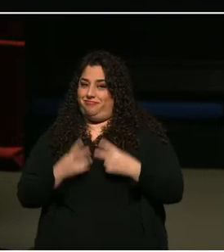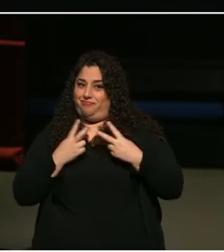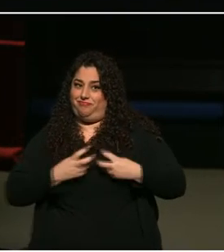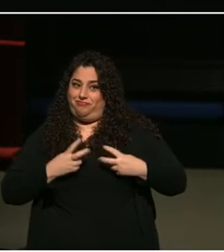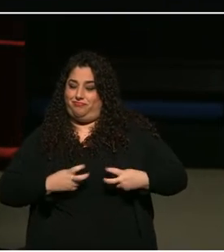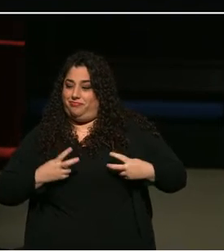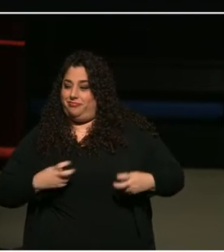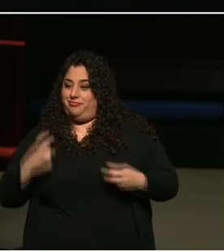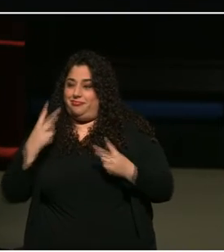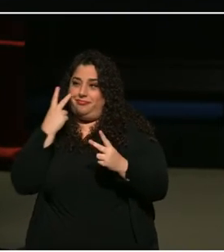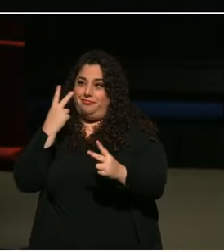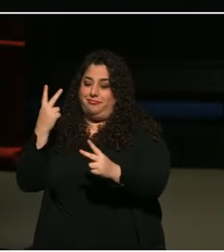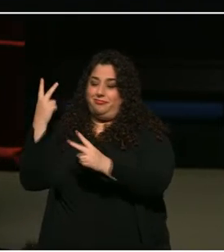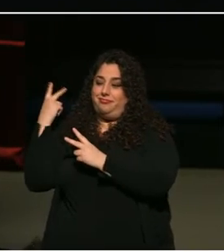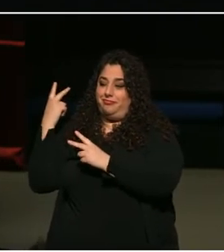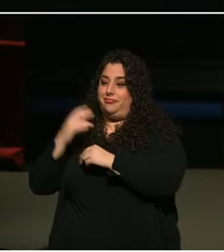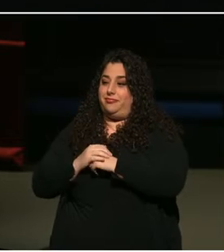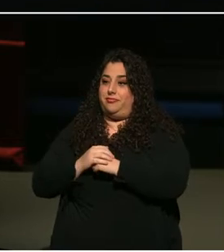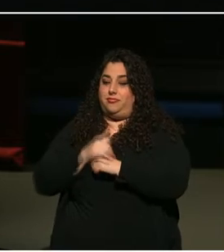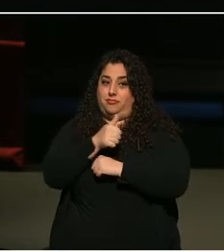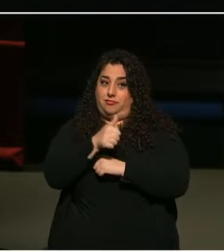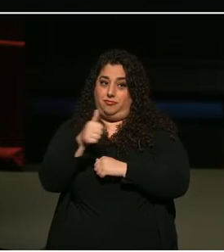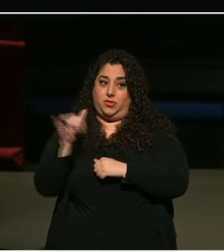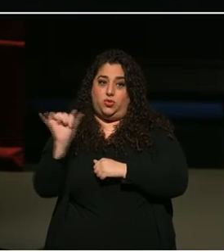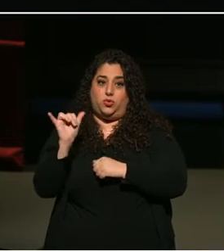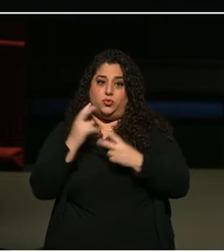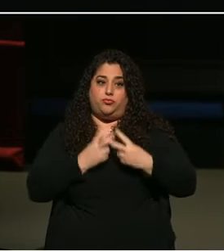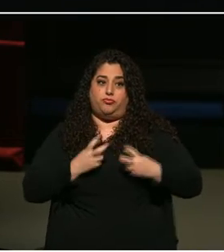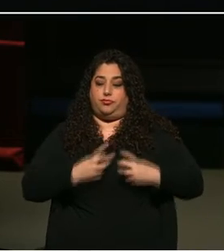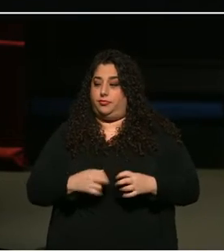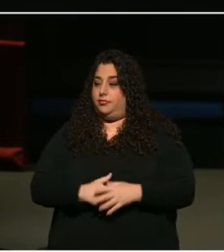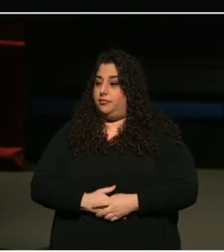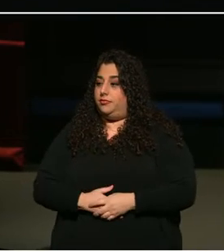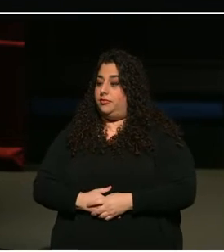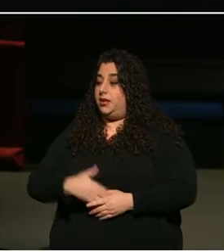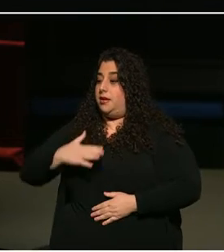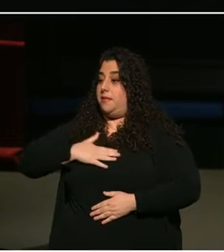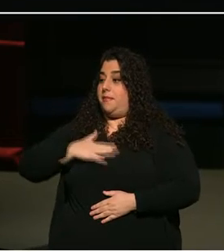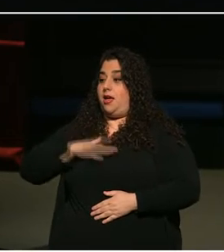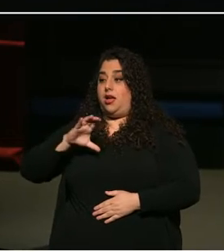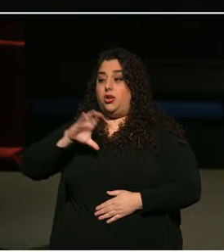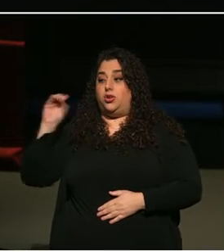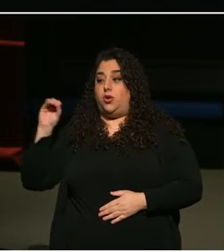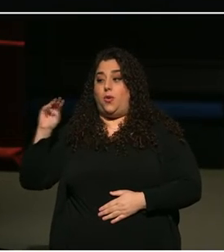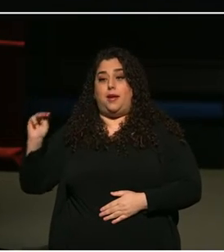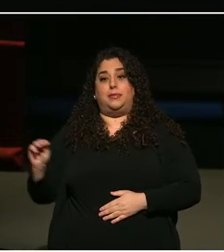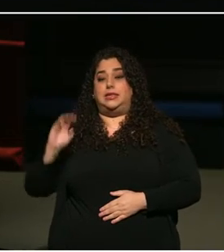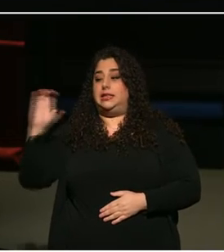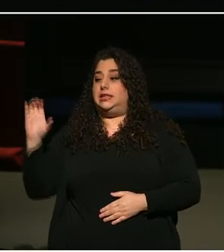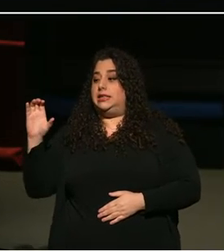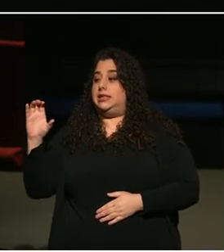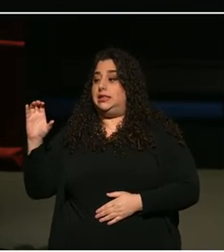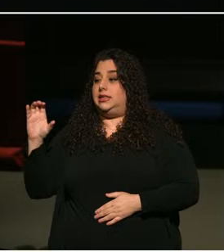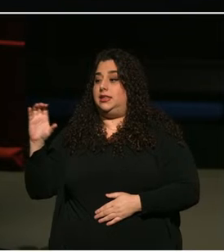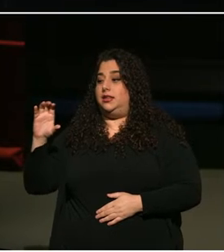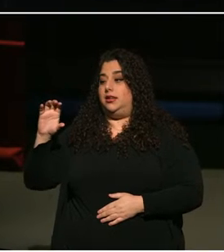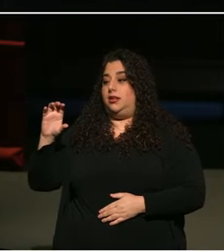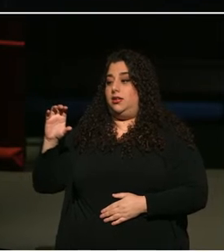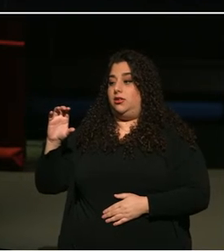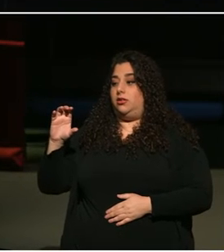It gives me great pleasure to introduce you to my co-MC for the evening. Please welcome Earl Nakoni.